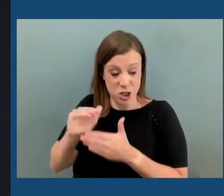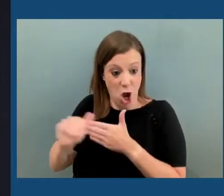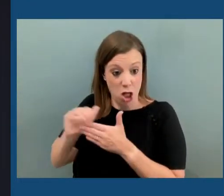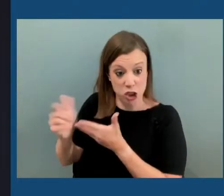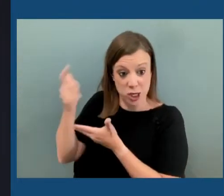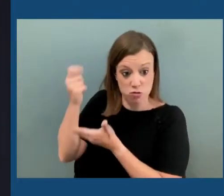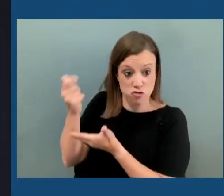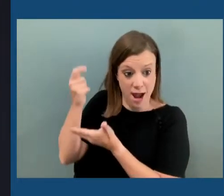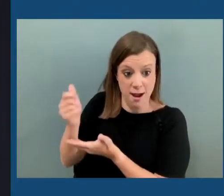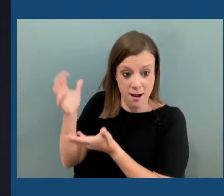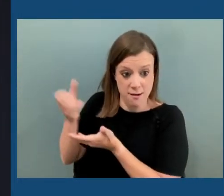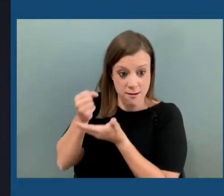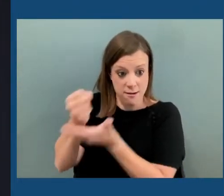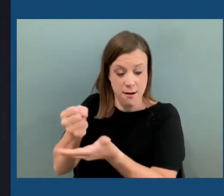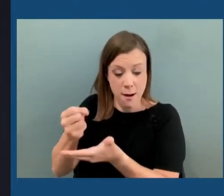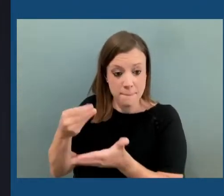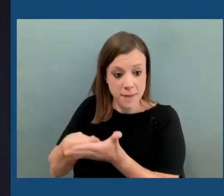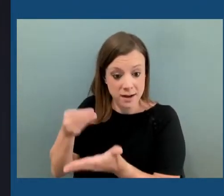our airport.